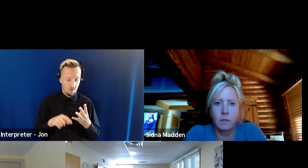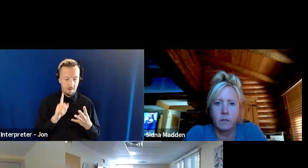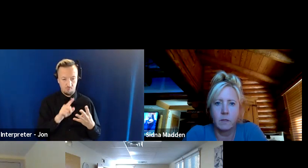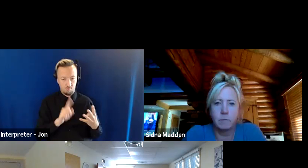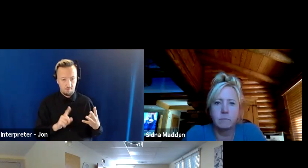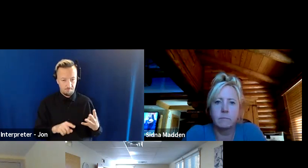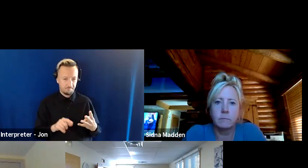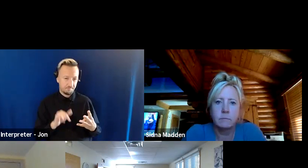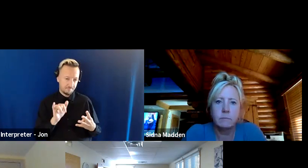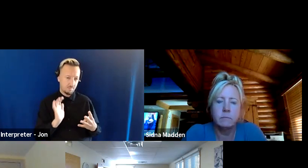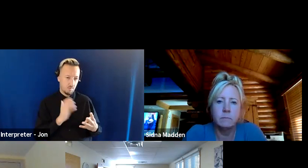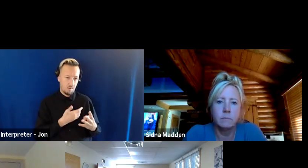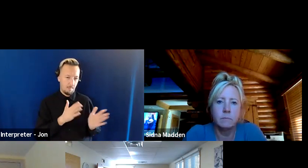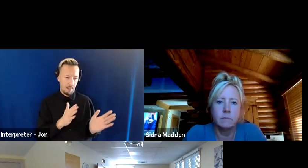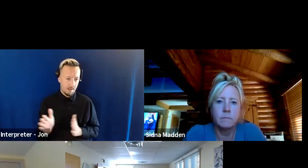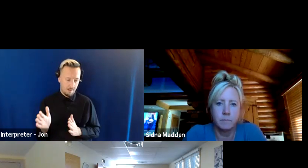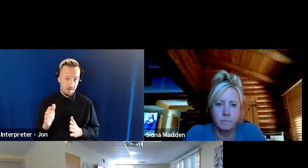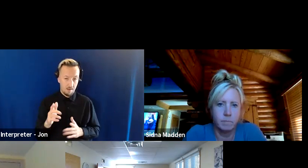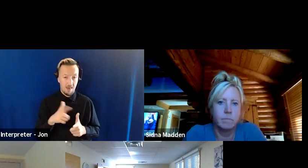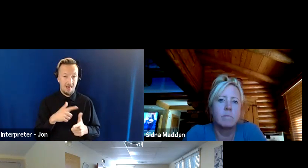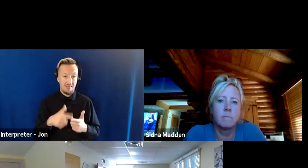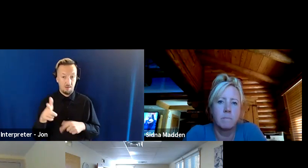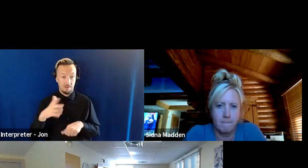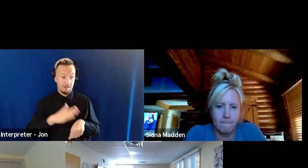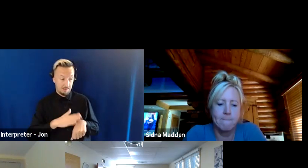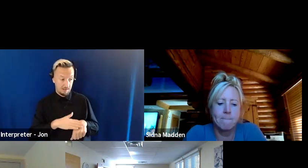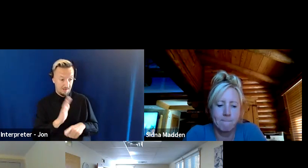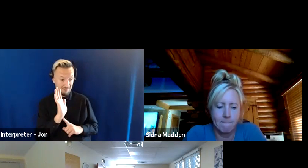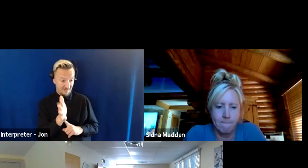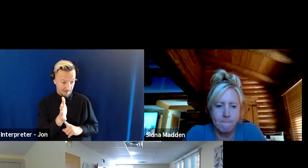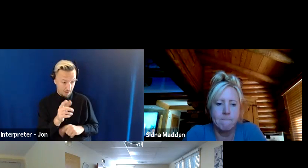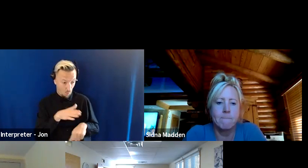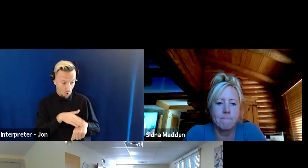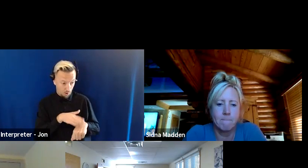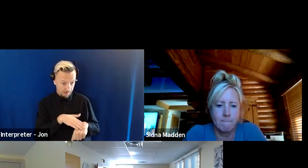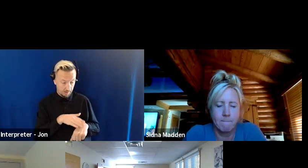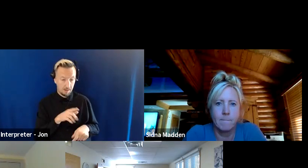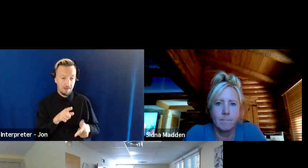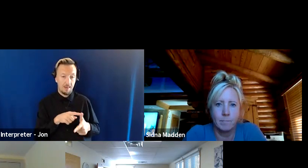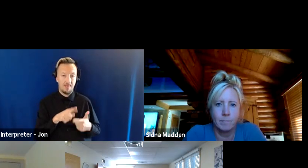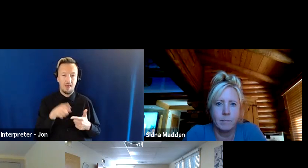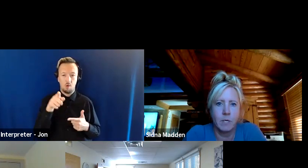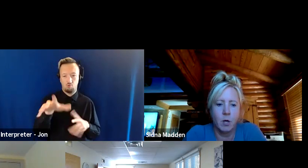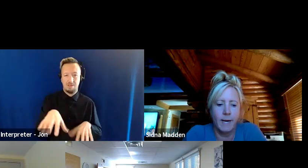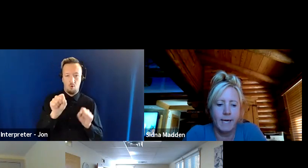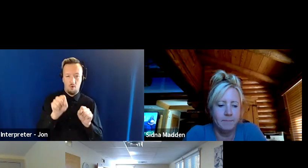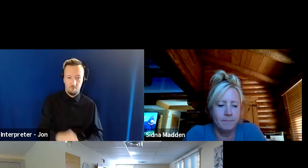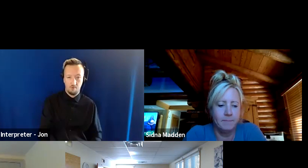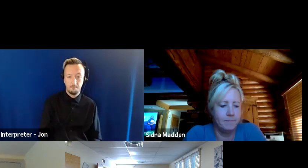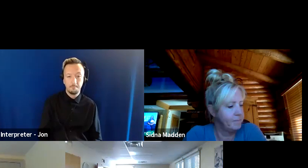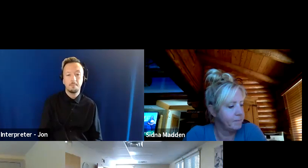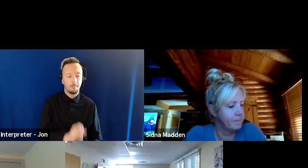and that's how we're going to go. And then you'll give the 5-minute warning and we'll go until the 5-minute warning and then let you take over. All